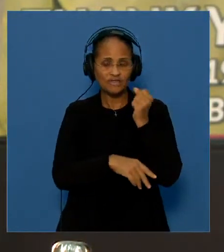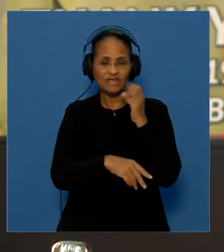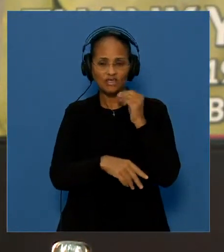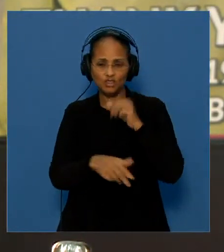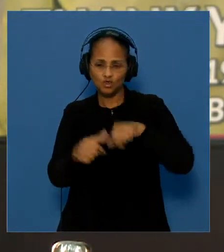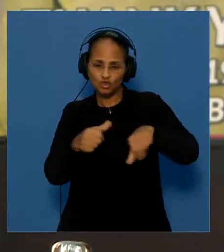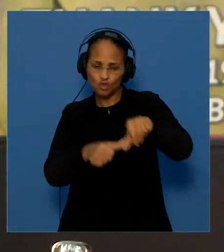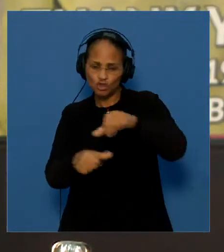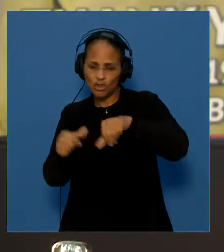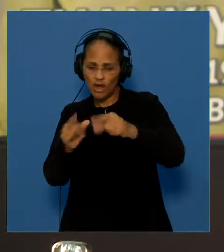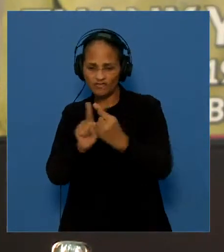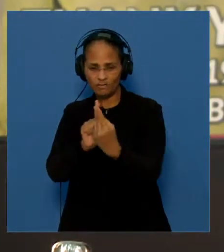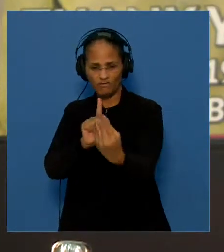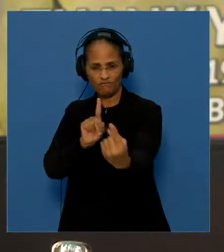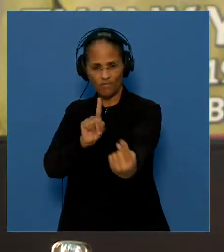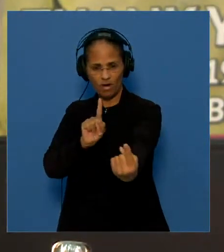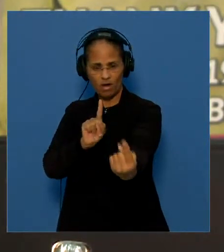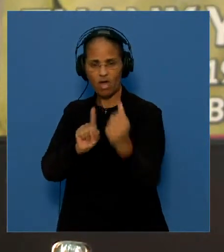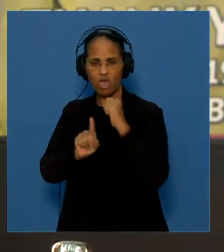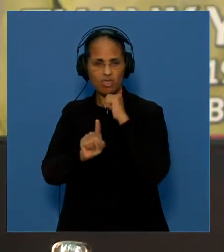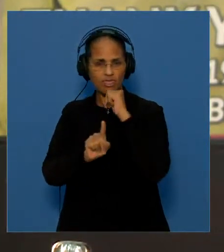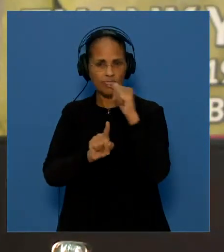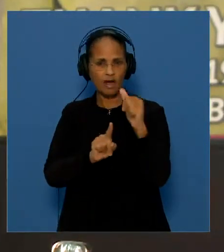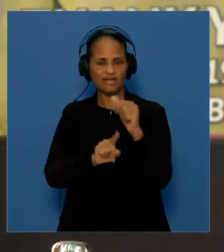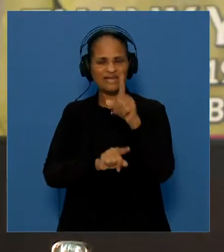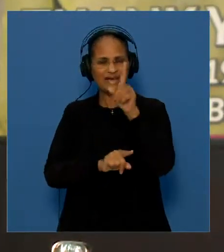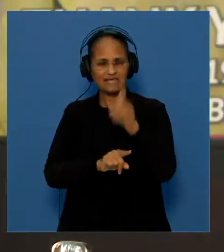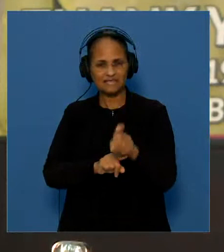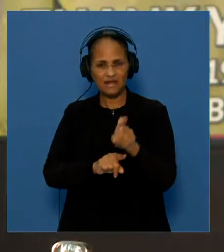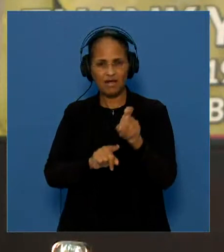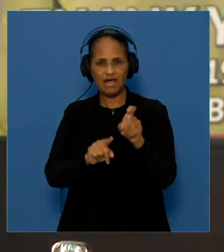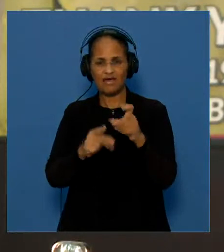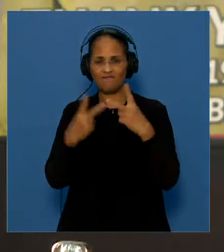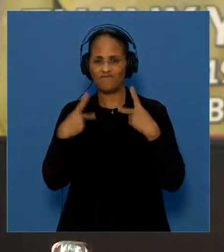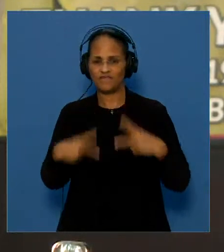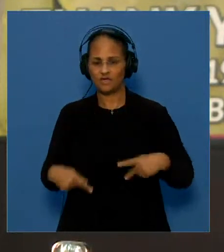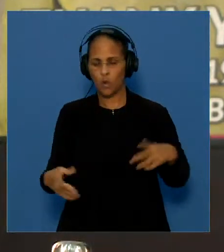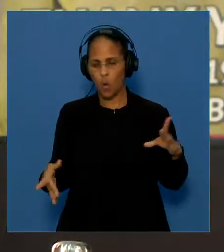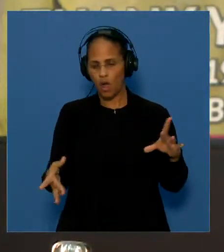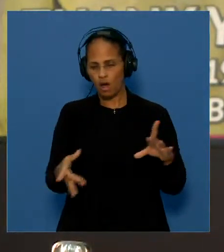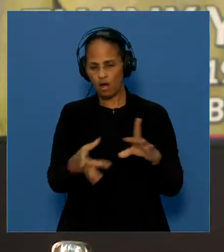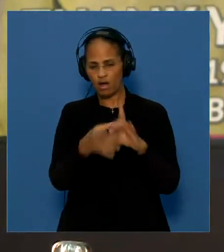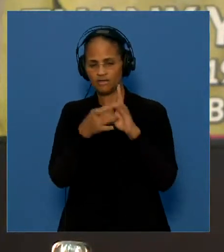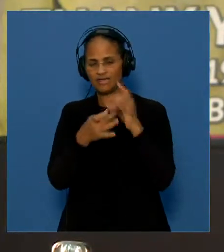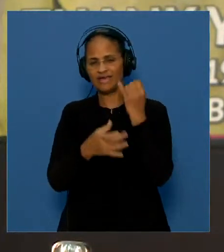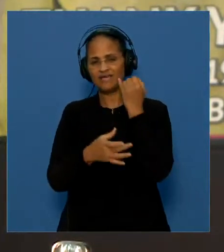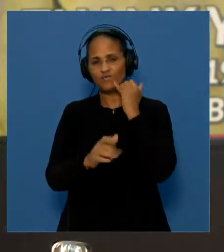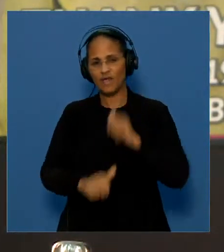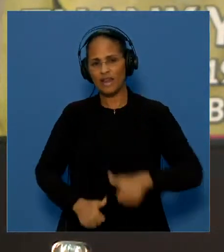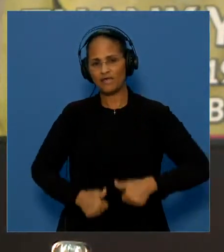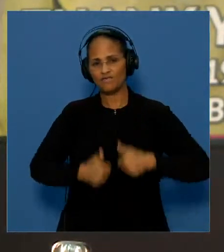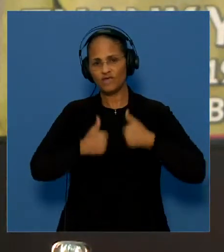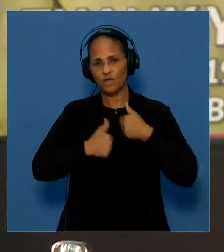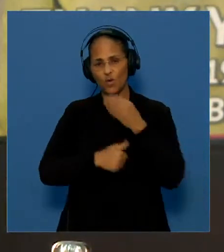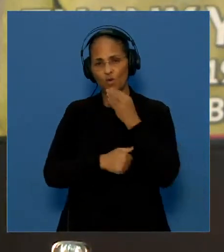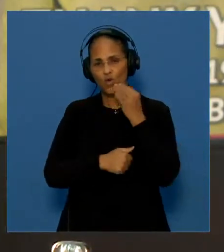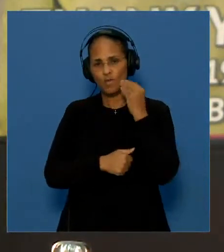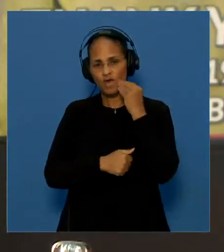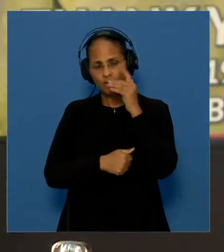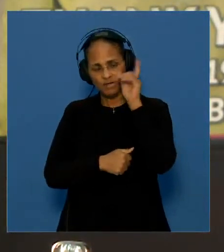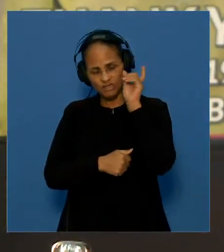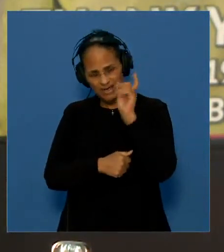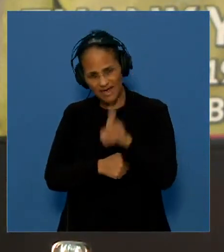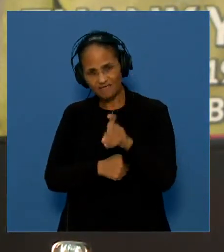with them from afar and not necessarily engage in physical contact, unless, of course, they live within our household. And there has to be a